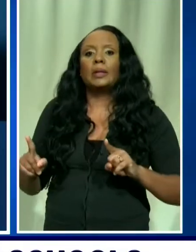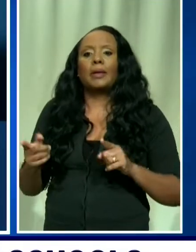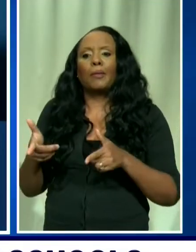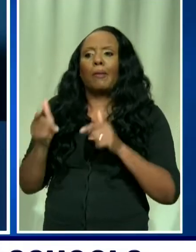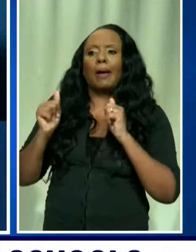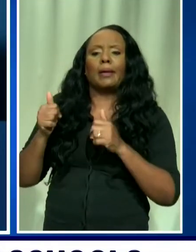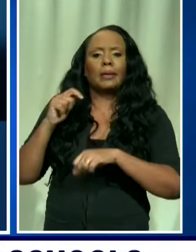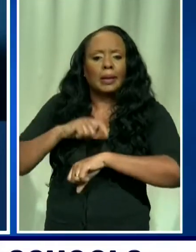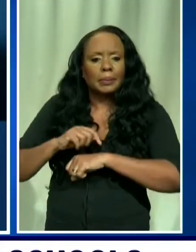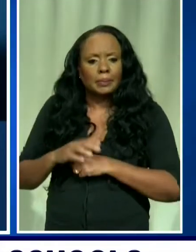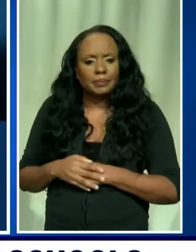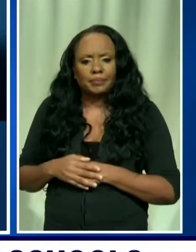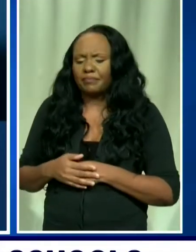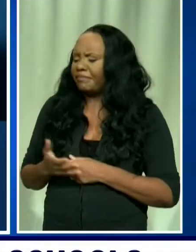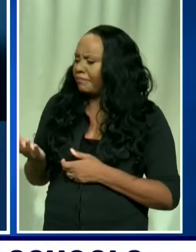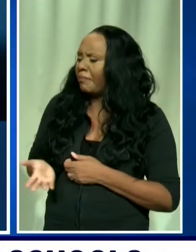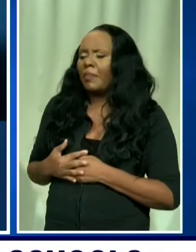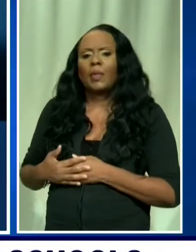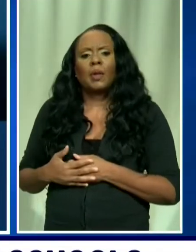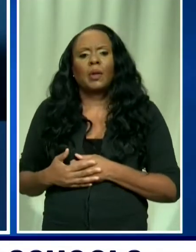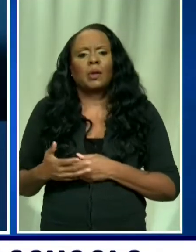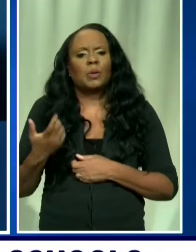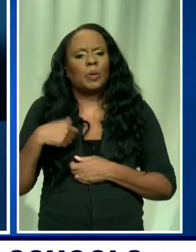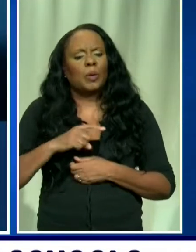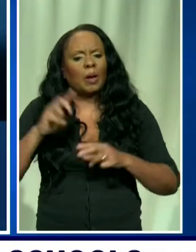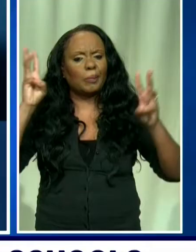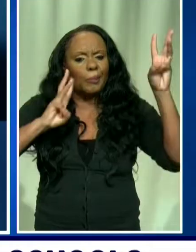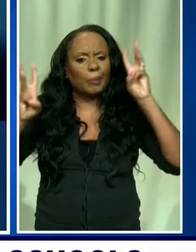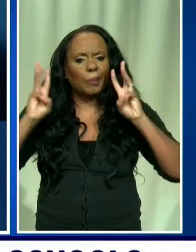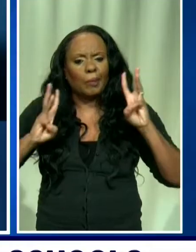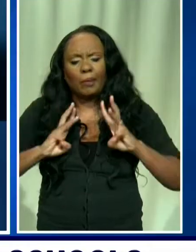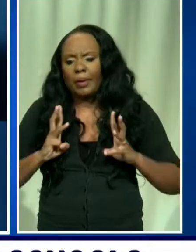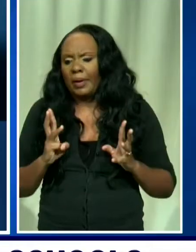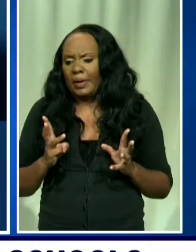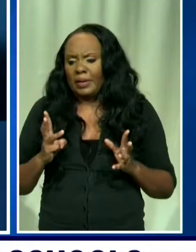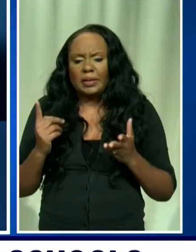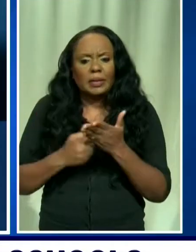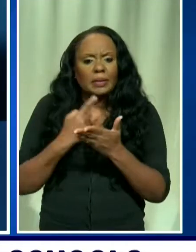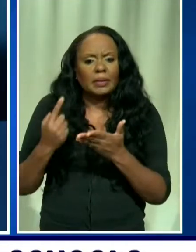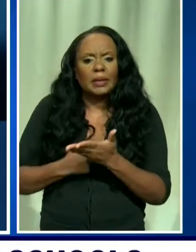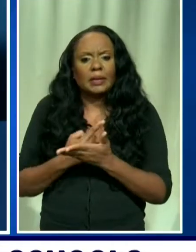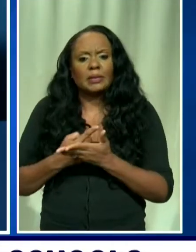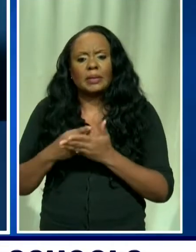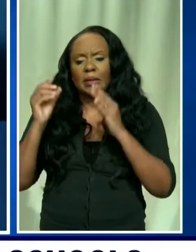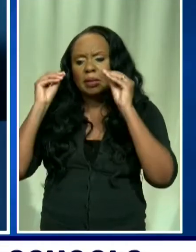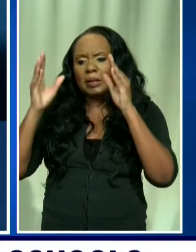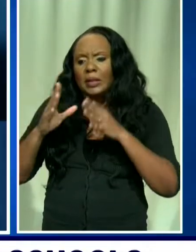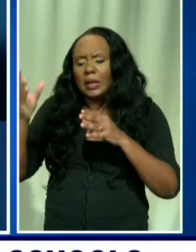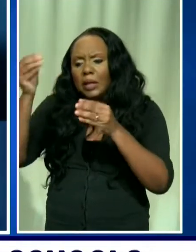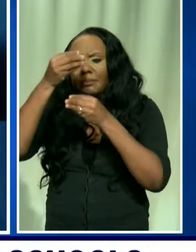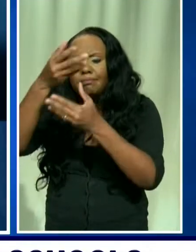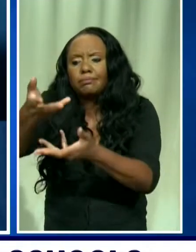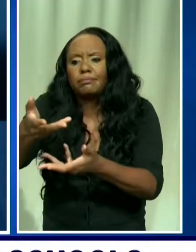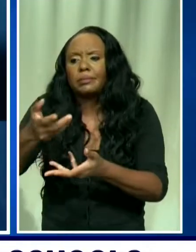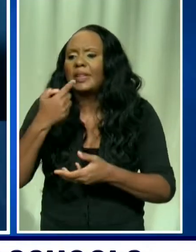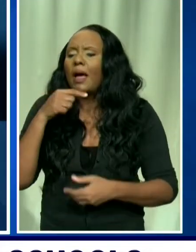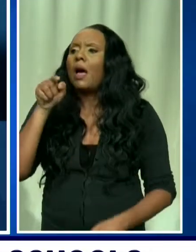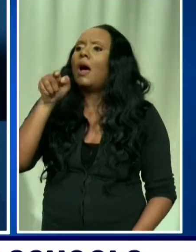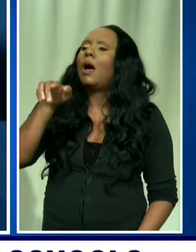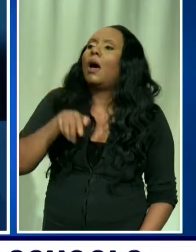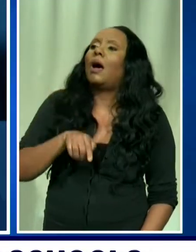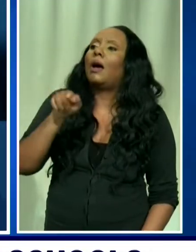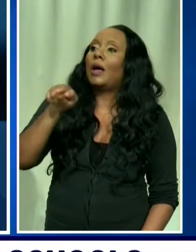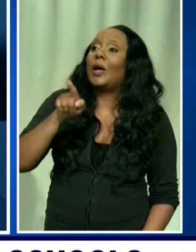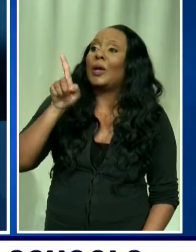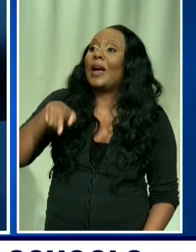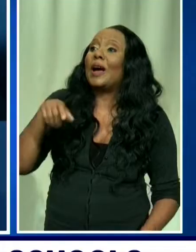about the annual practice of teachers being transferred with as little as 1 week's notice, which in many instances does not